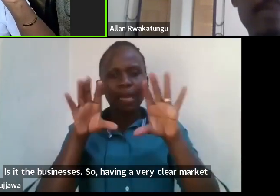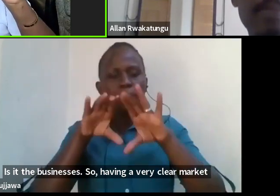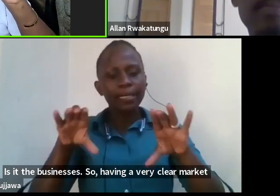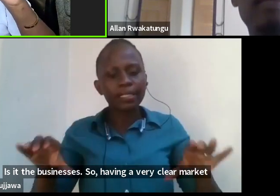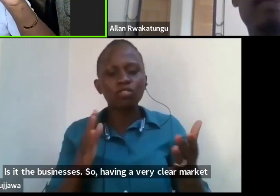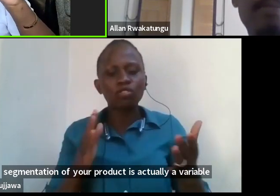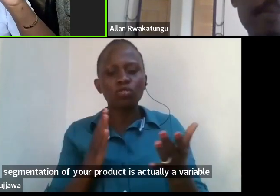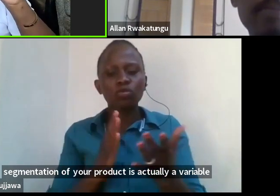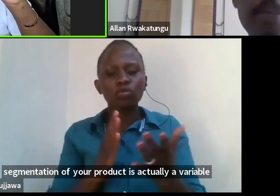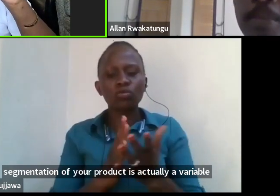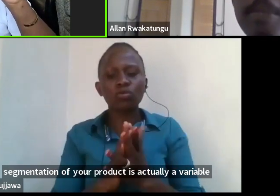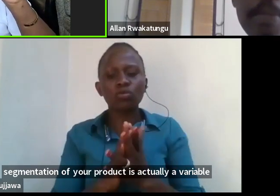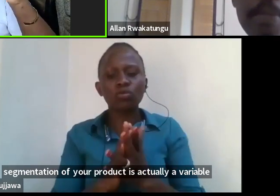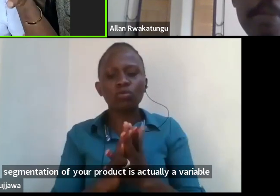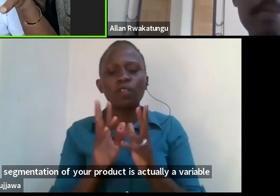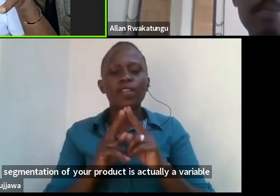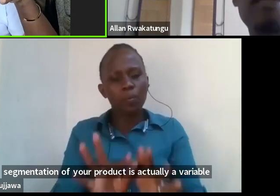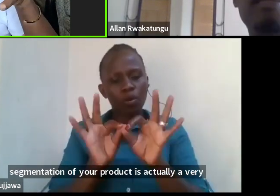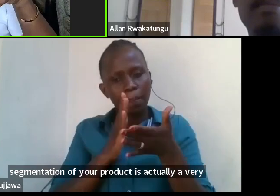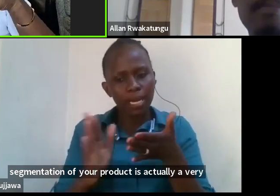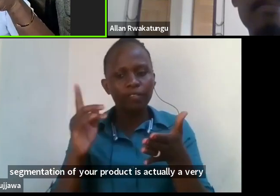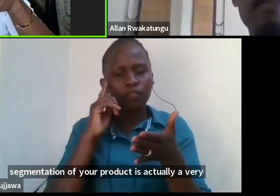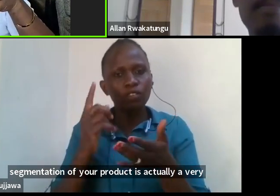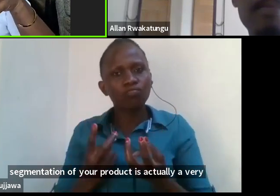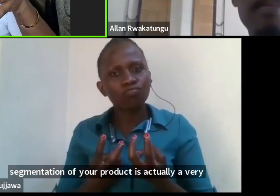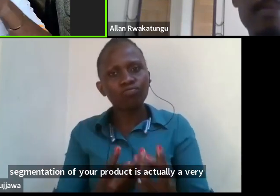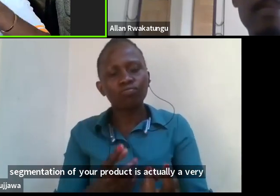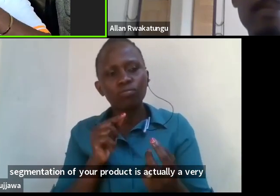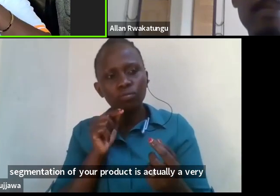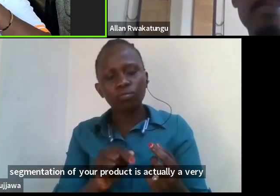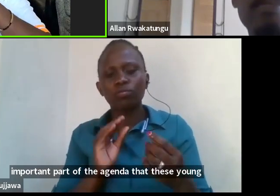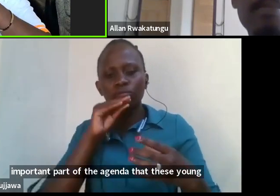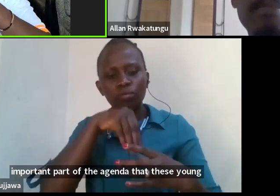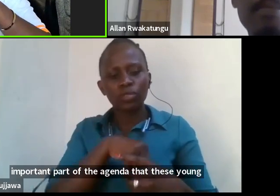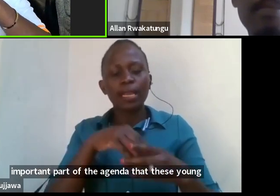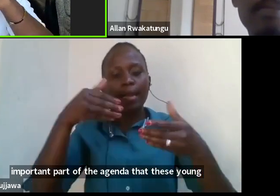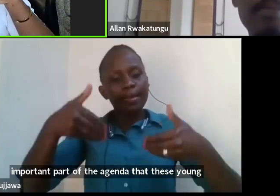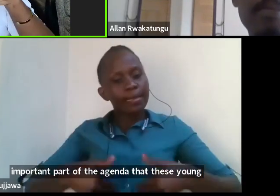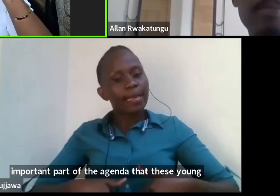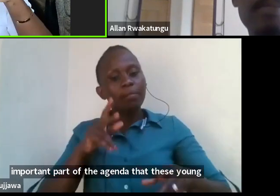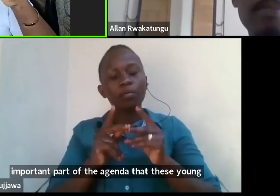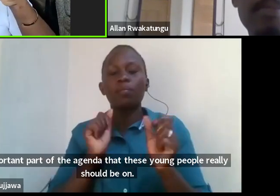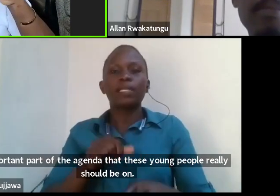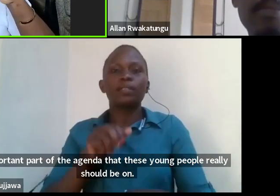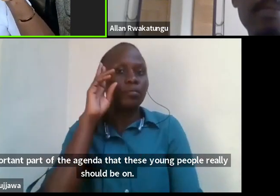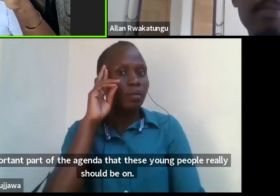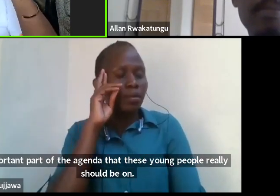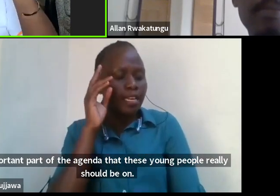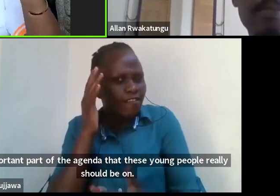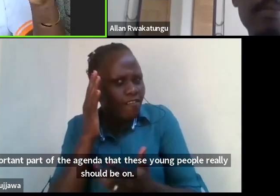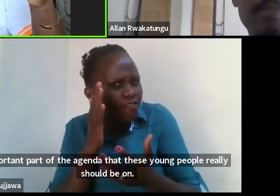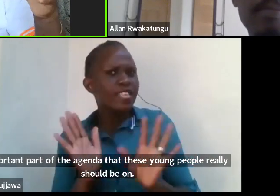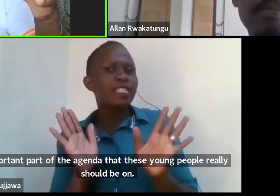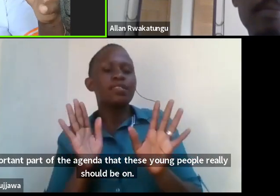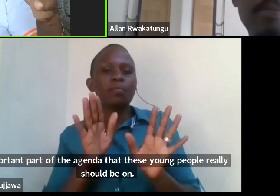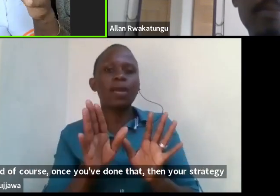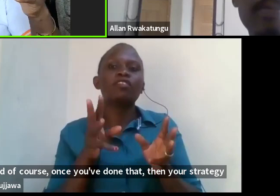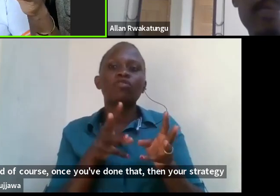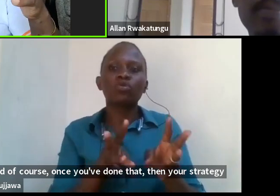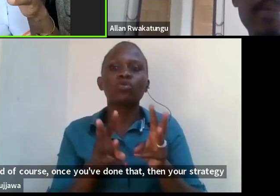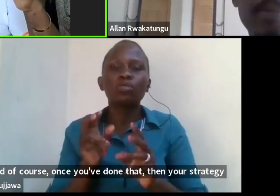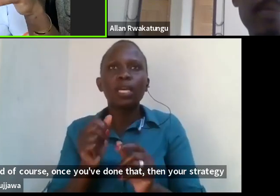important part of the journey that these young people really should be on. And of course, once you've done that, then your strategy to engage these